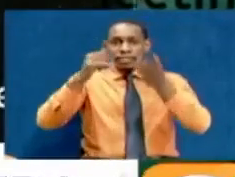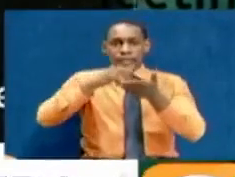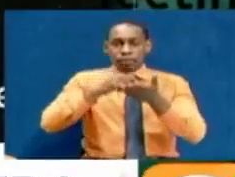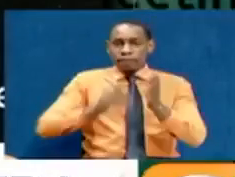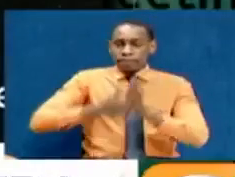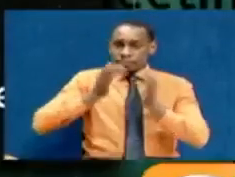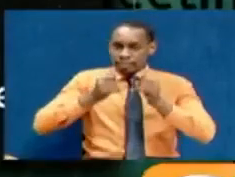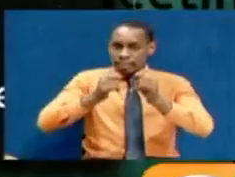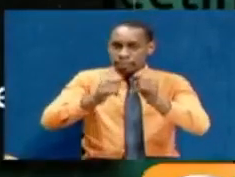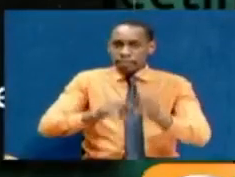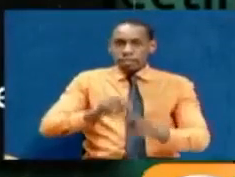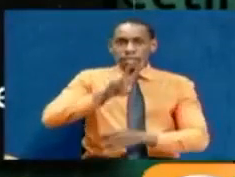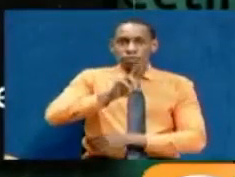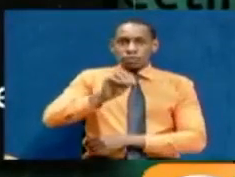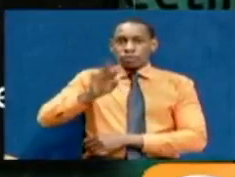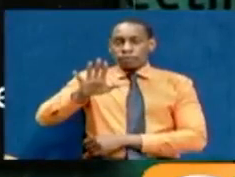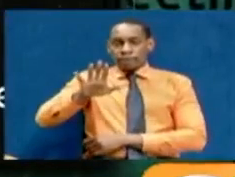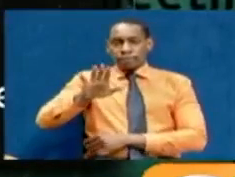immediate implementation of the